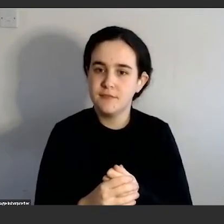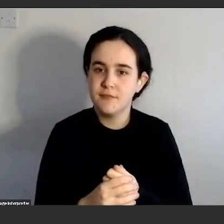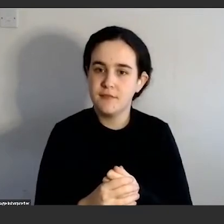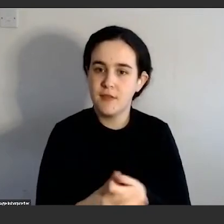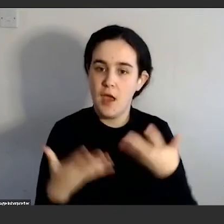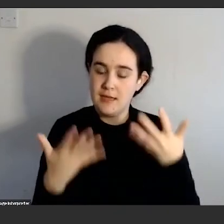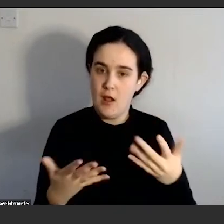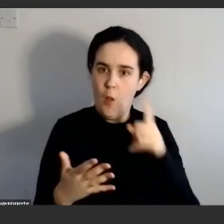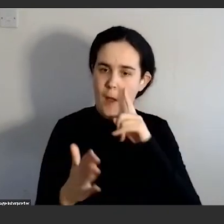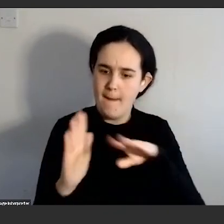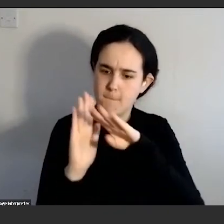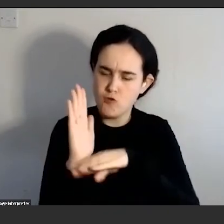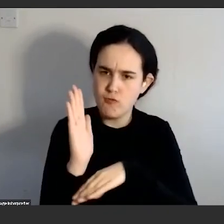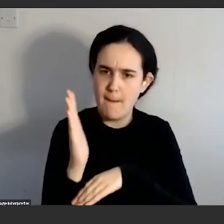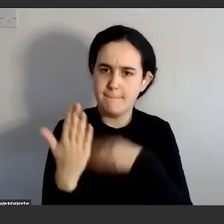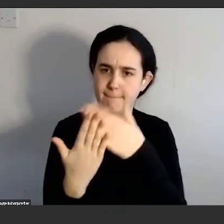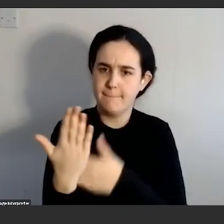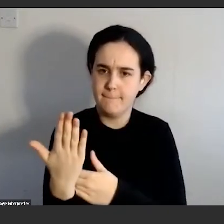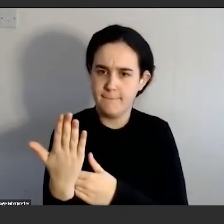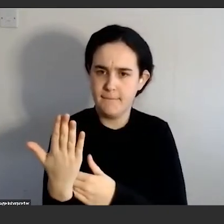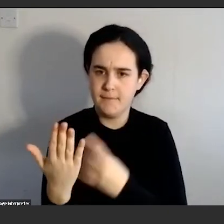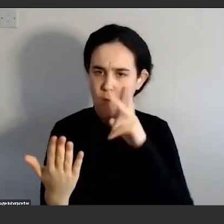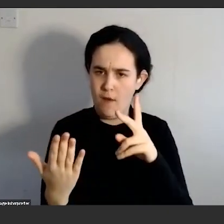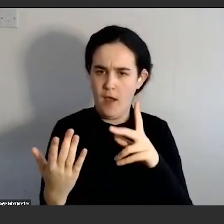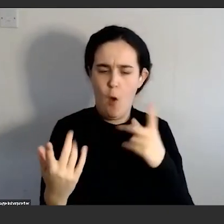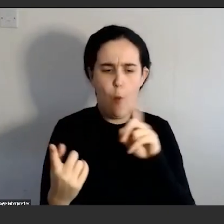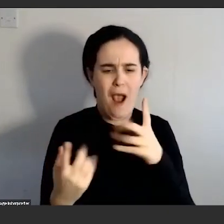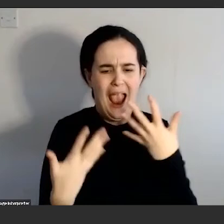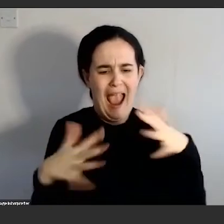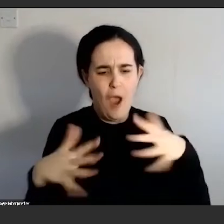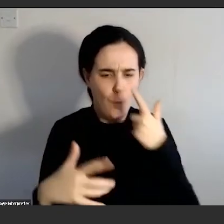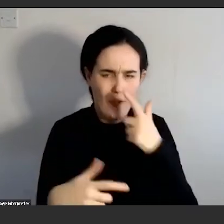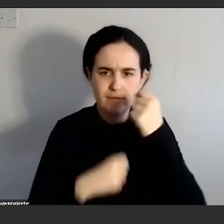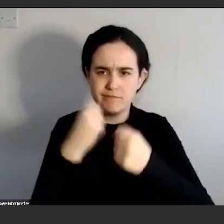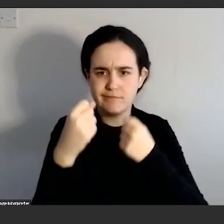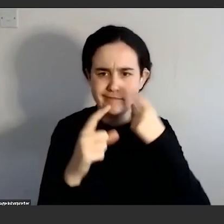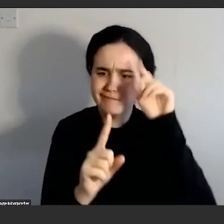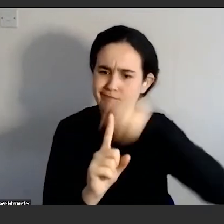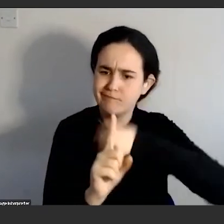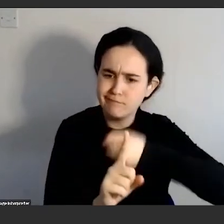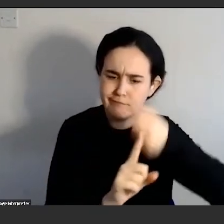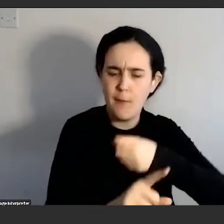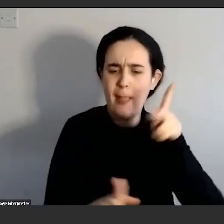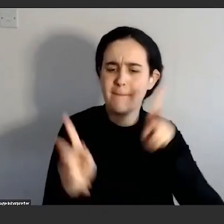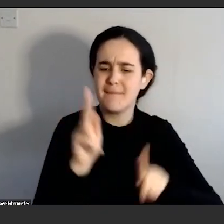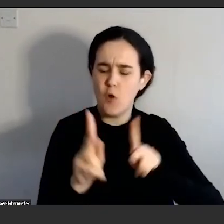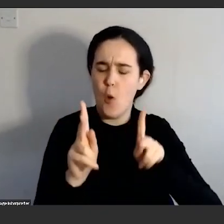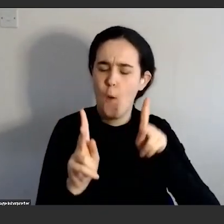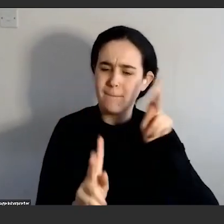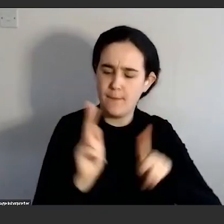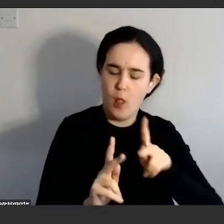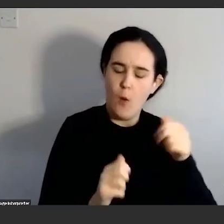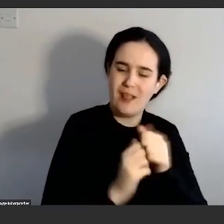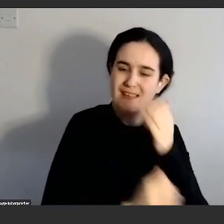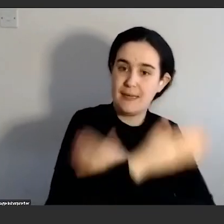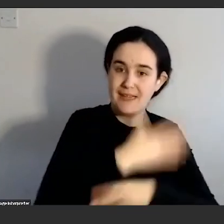disability inclusion. I know that we know, but how do we get that message out globally? I have 3 guests who are going to be able